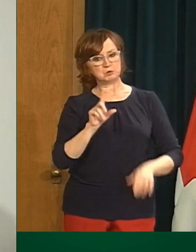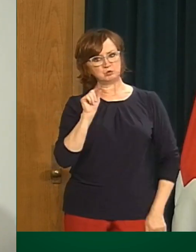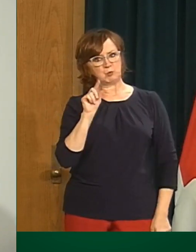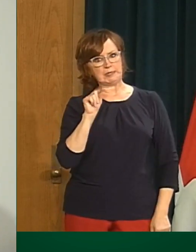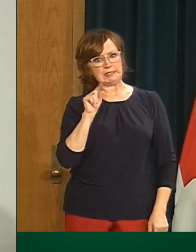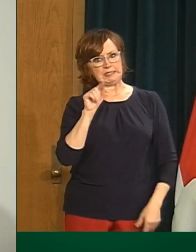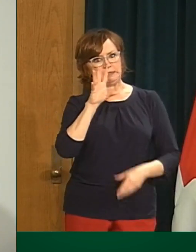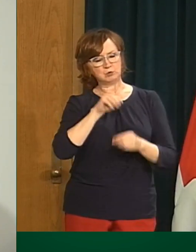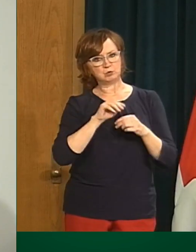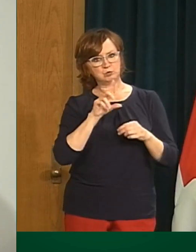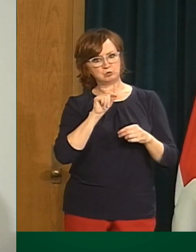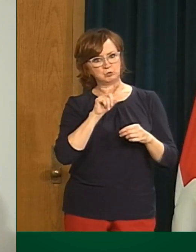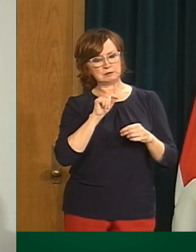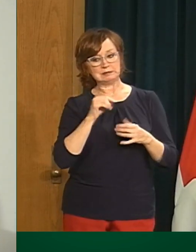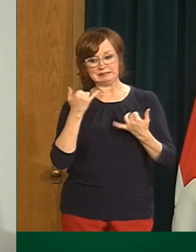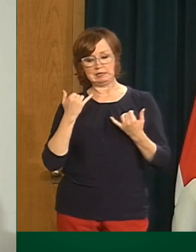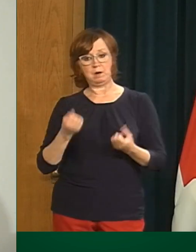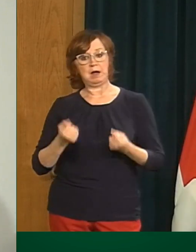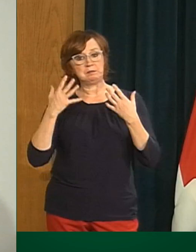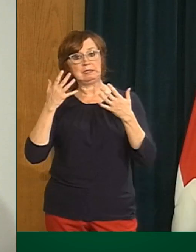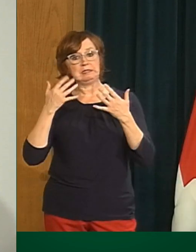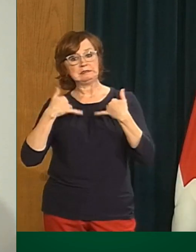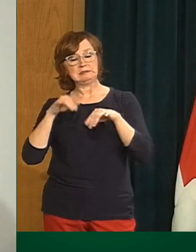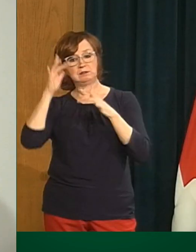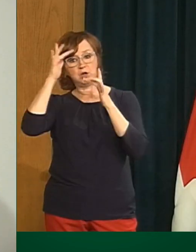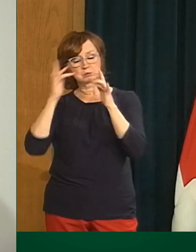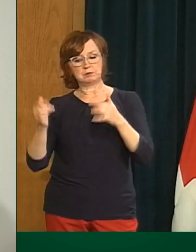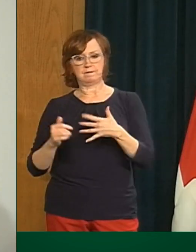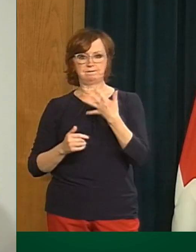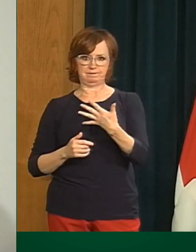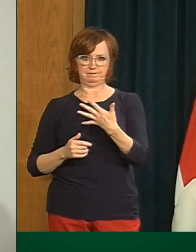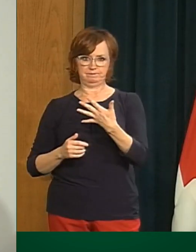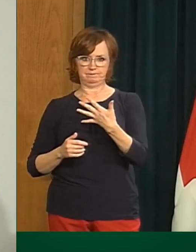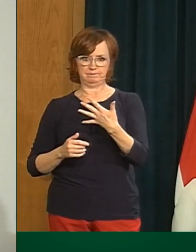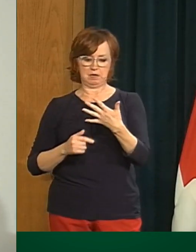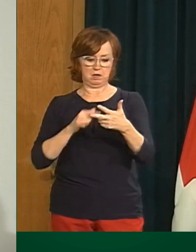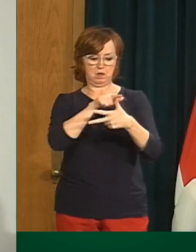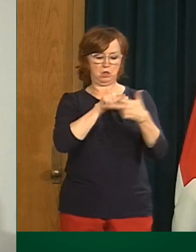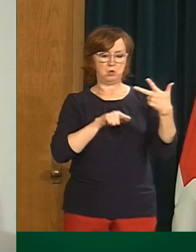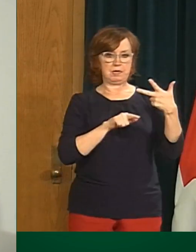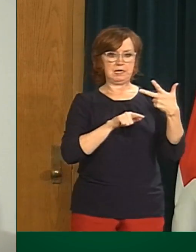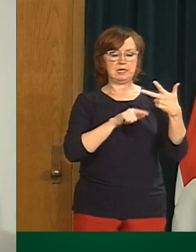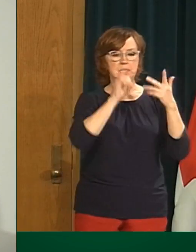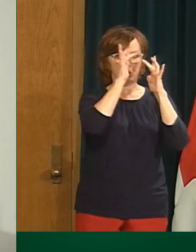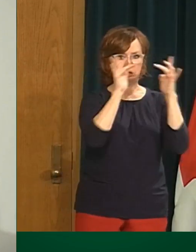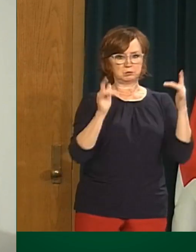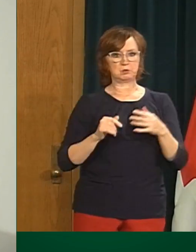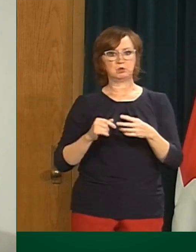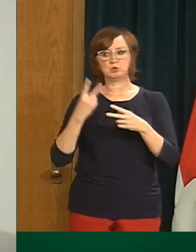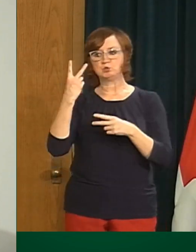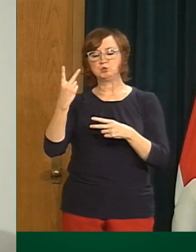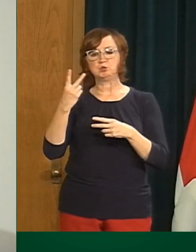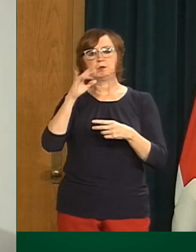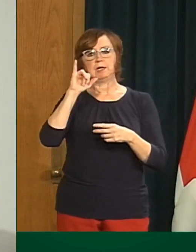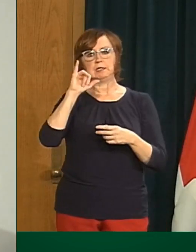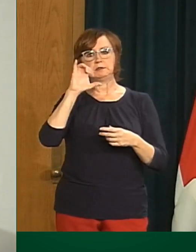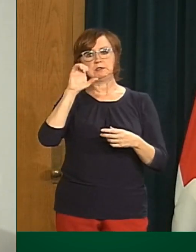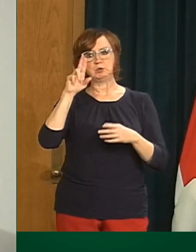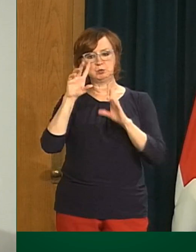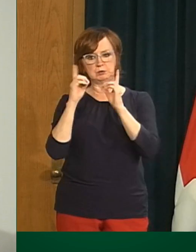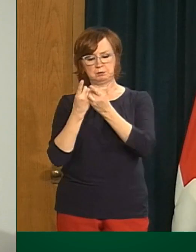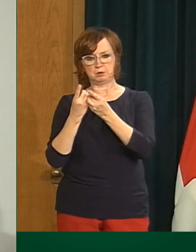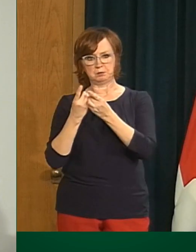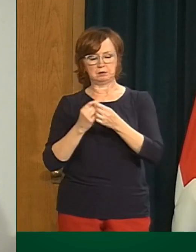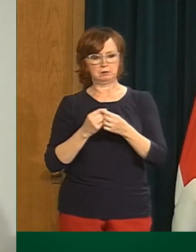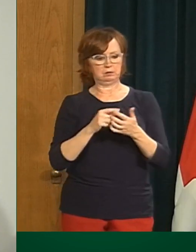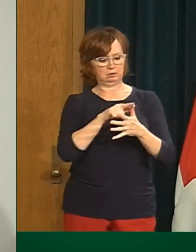are receiving care in hospital, 3 in inpatient, and 2 in ICU. So I think that's also very reassuring that